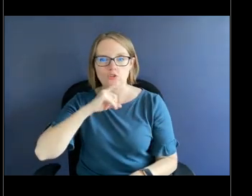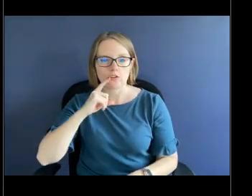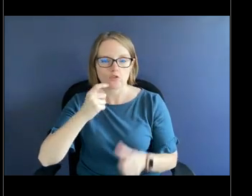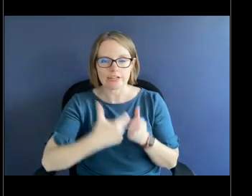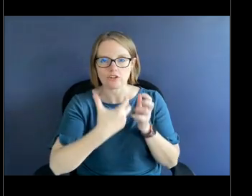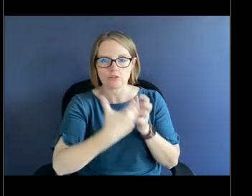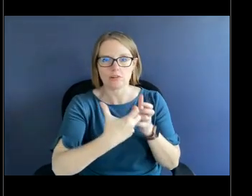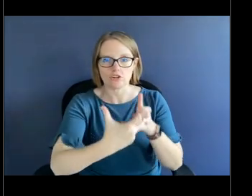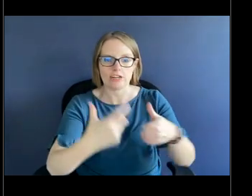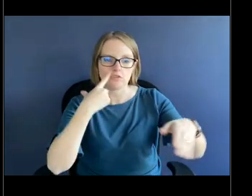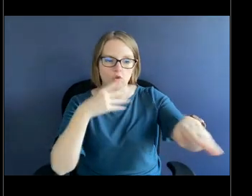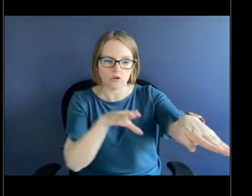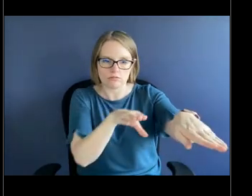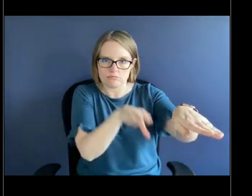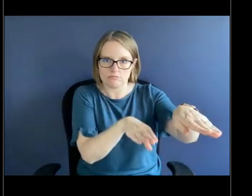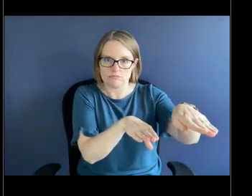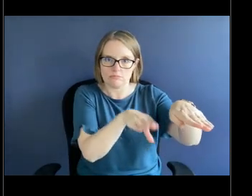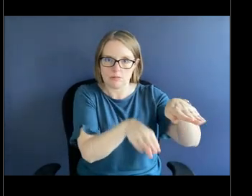machine.